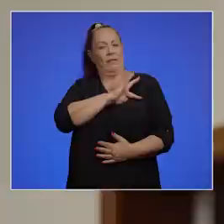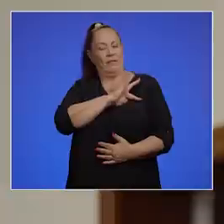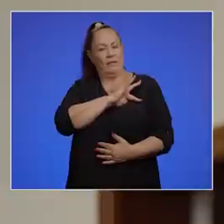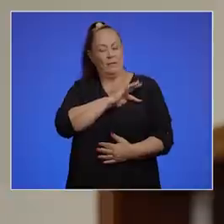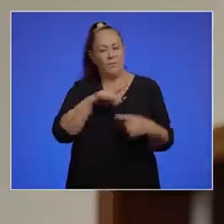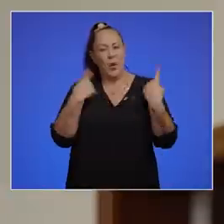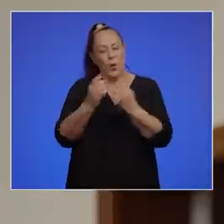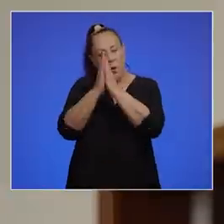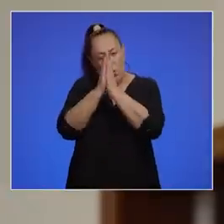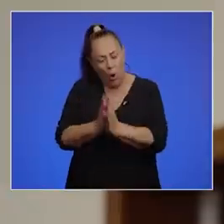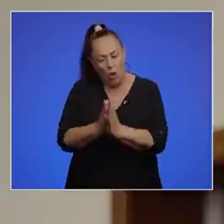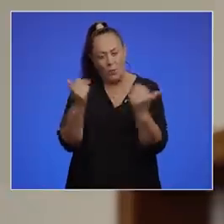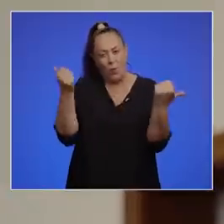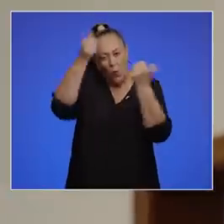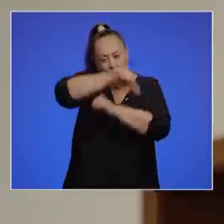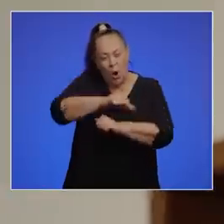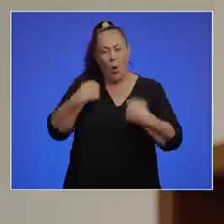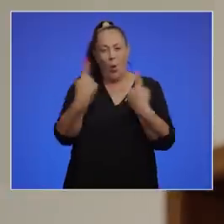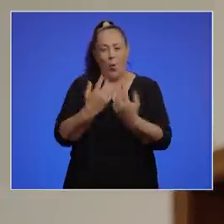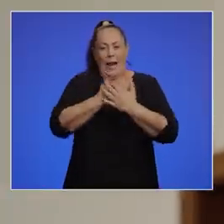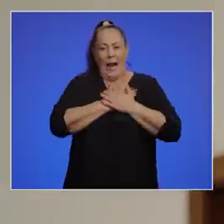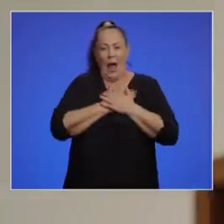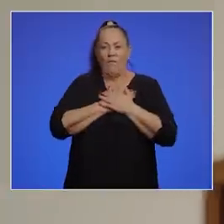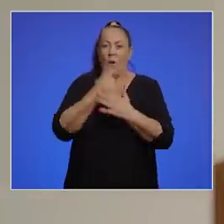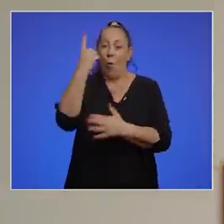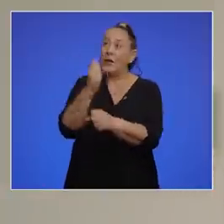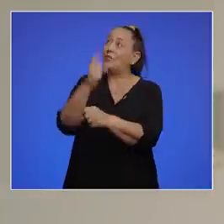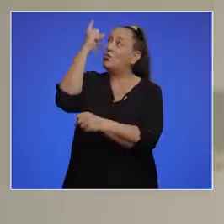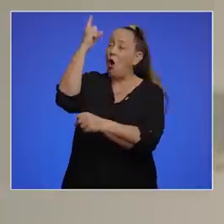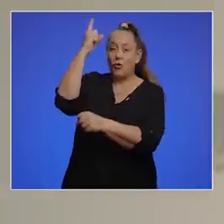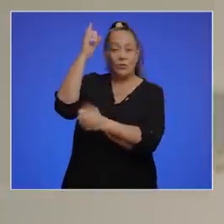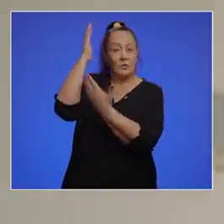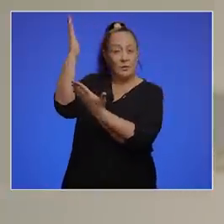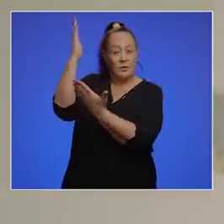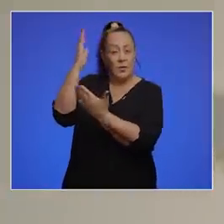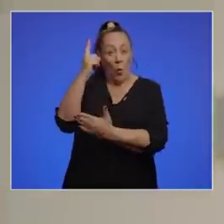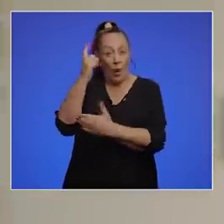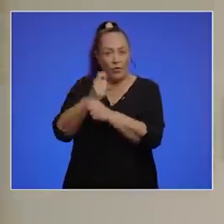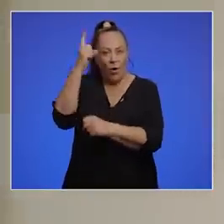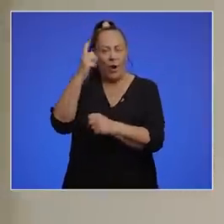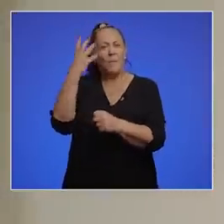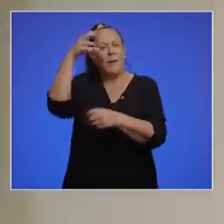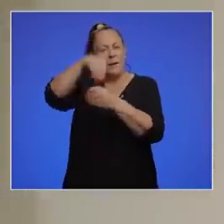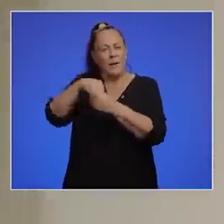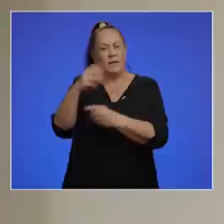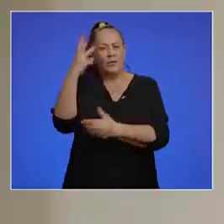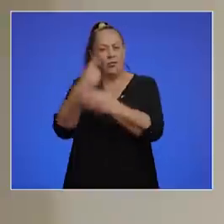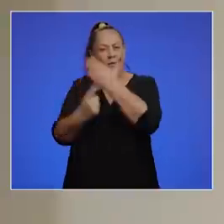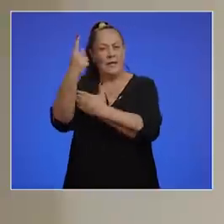That we worship, we know, we love one God But that one God is a unity